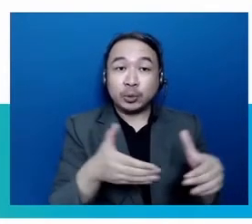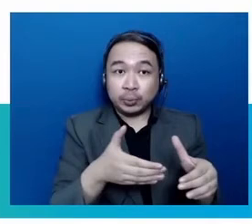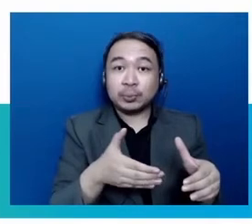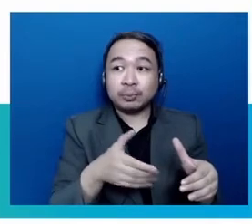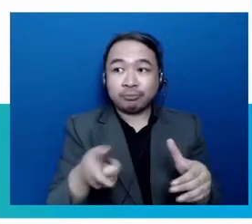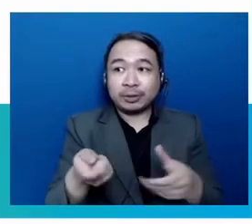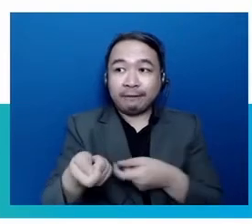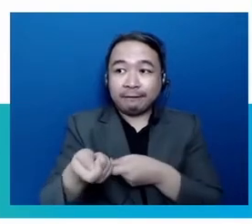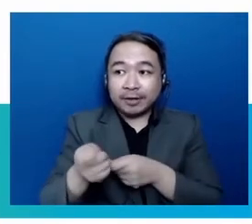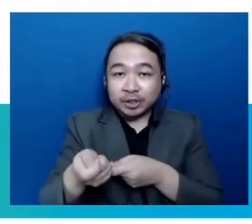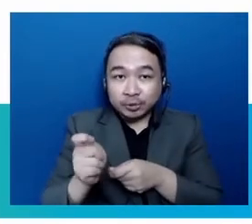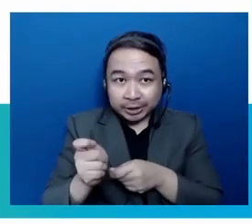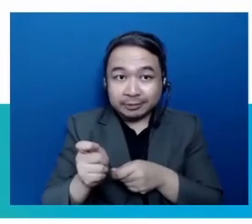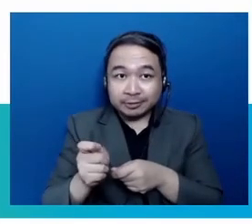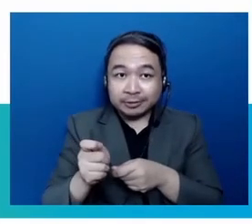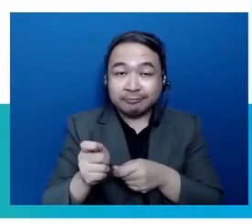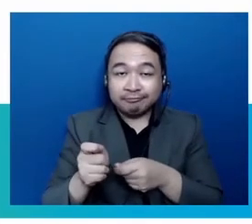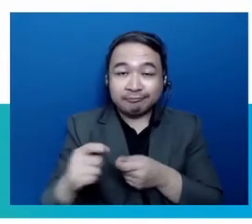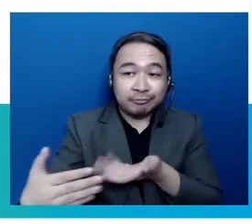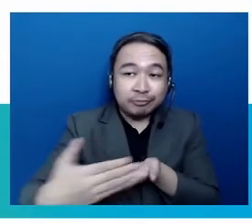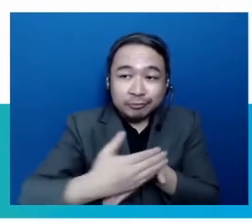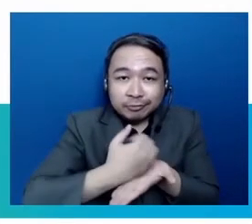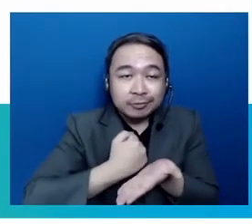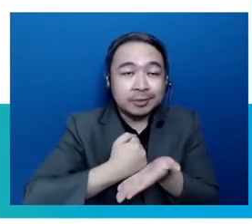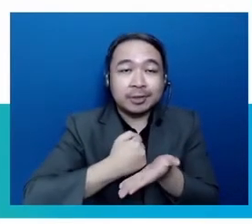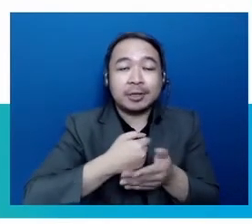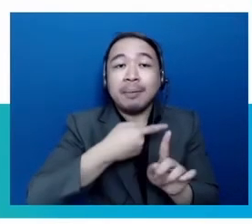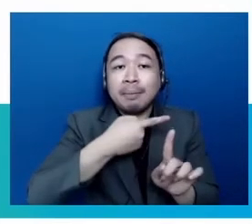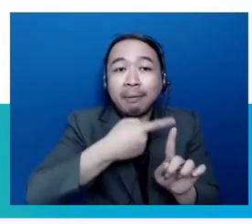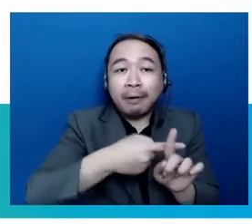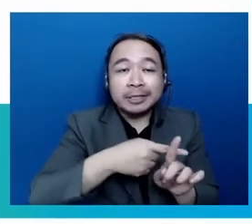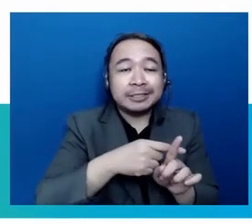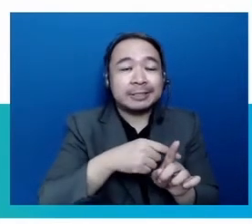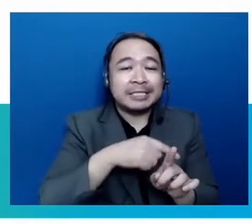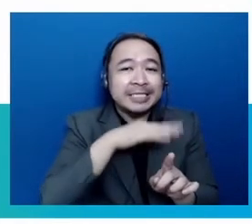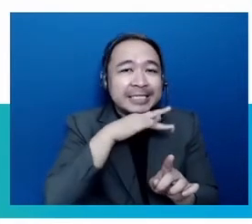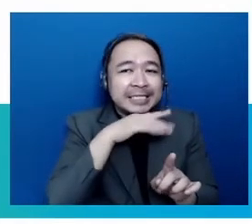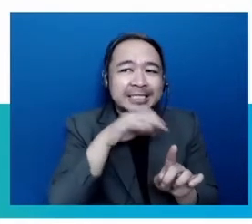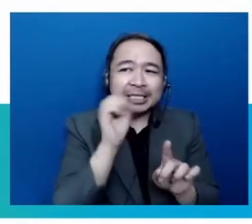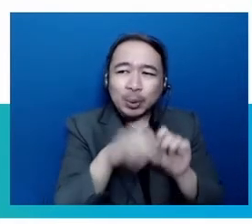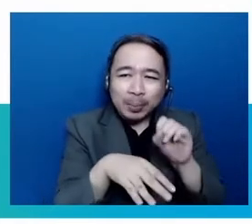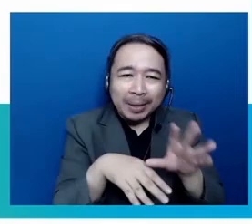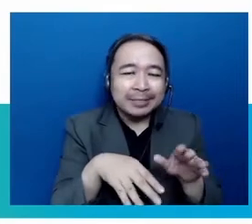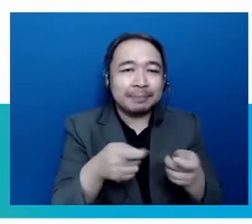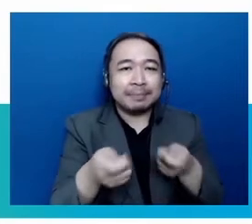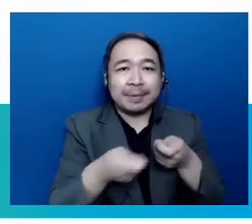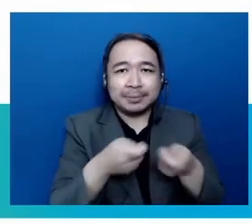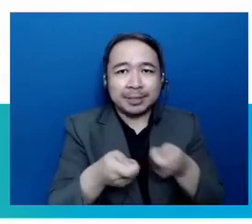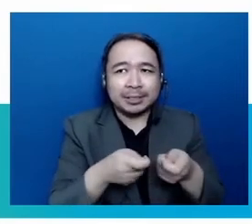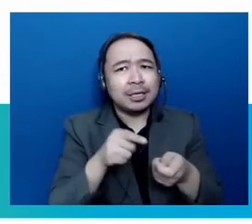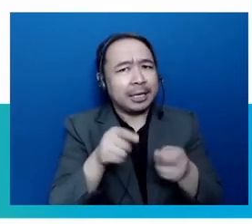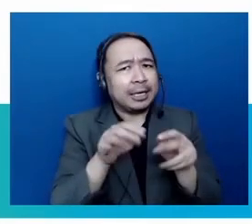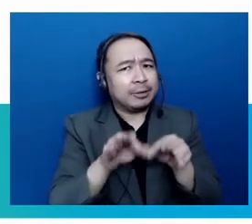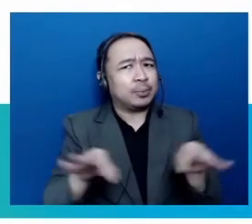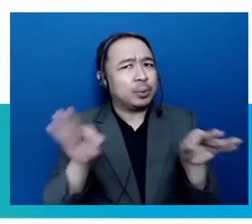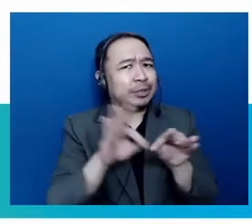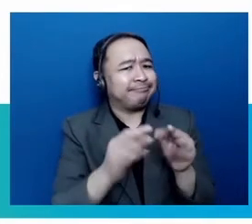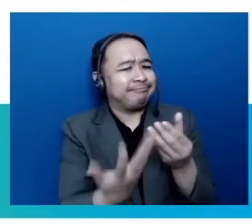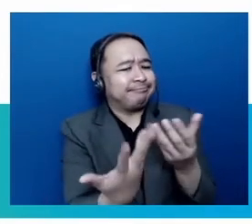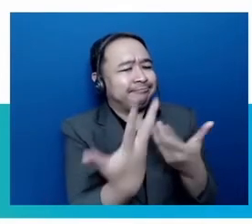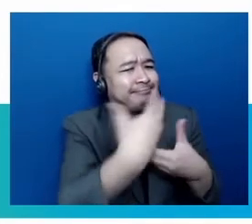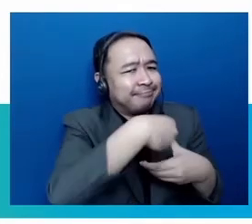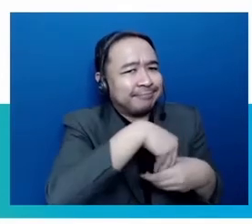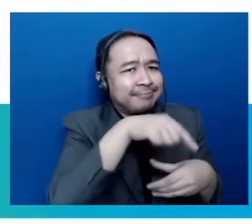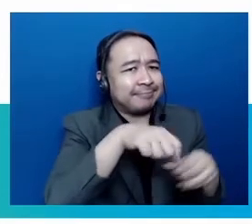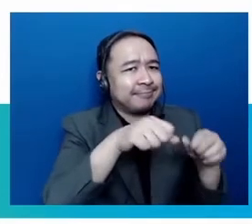and waste management, and how important is it to work with them? So can I ask for a